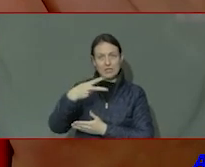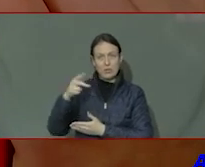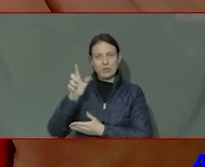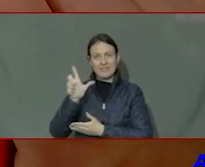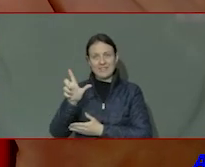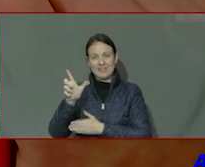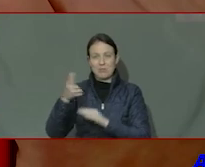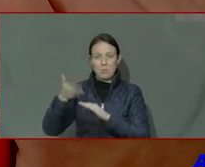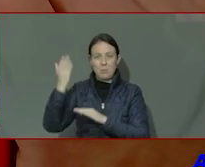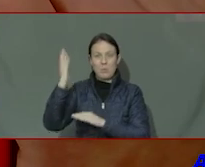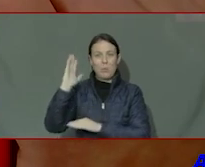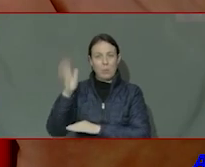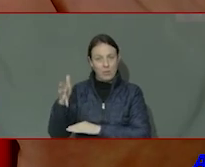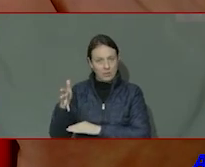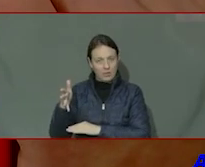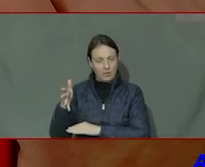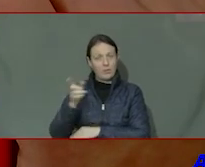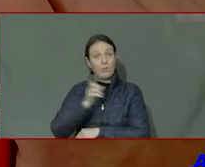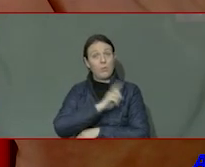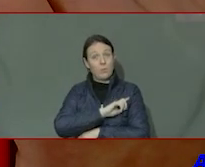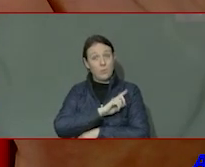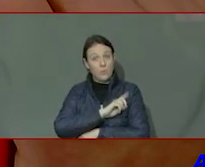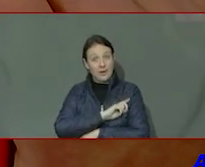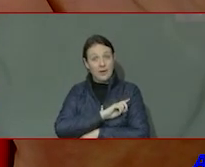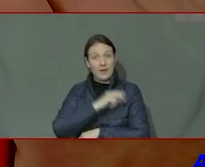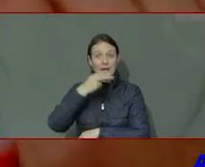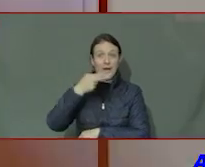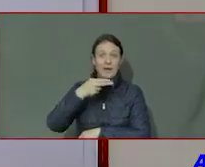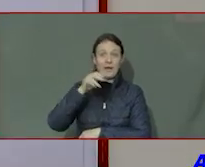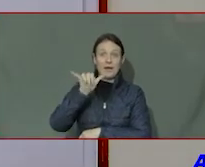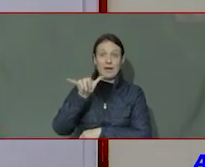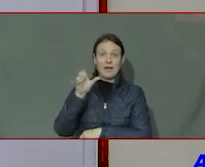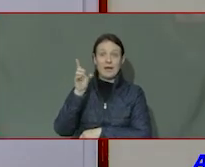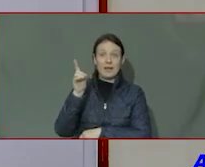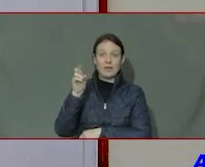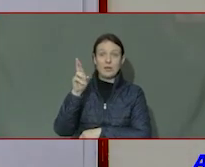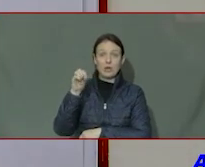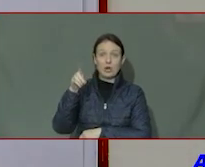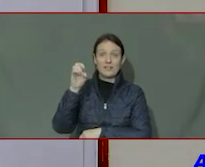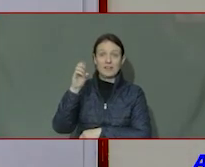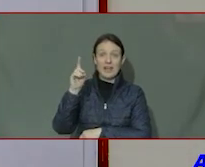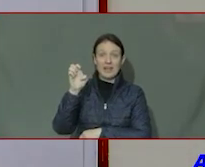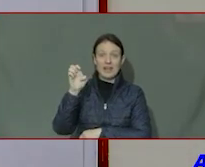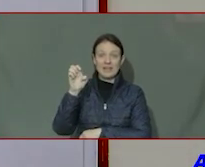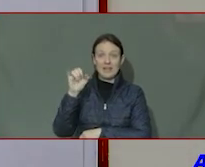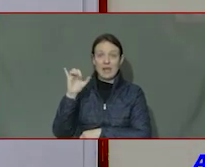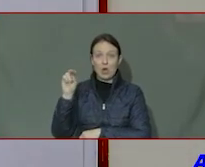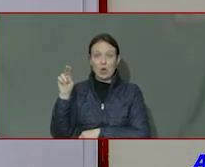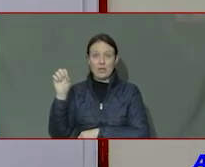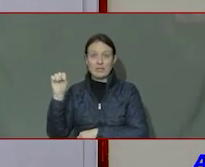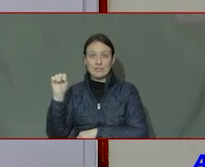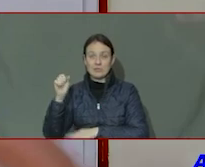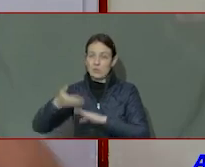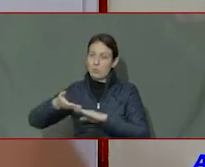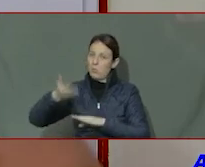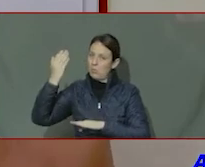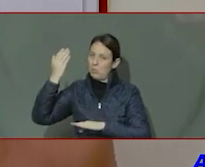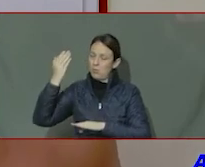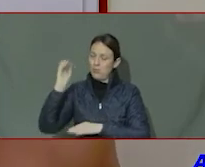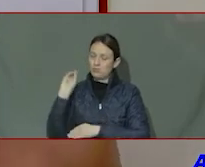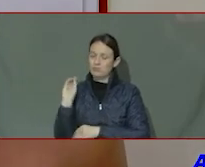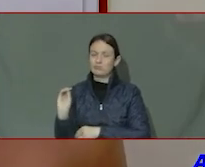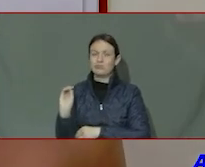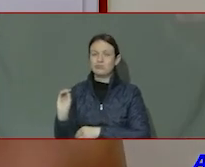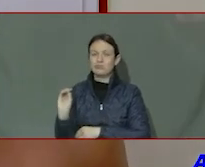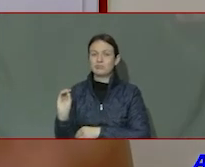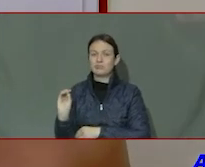Why? Because you will now have more hydroxide ions in the solution. And the indicator that we're going to use in